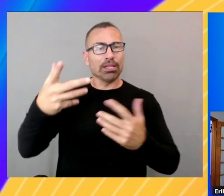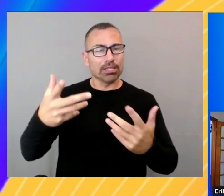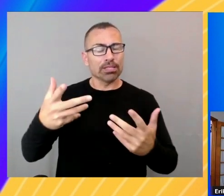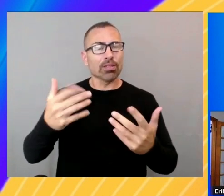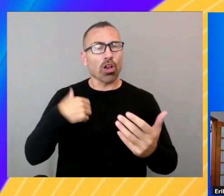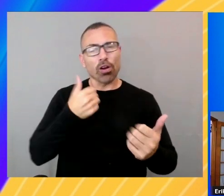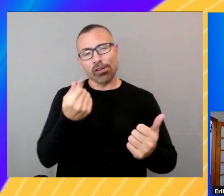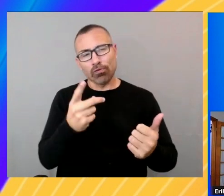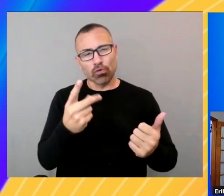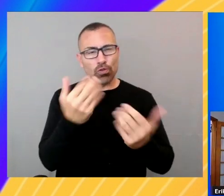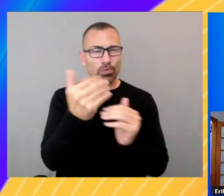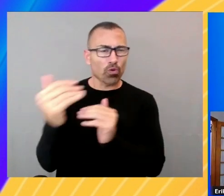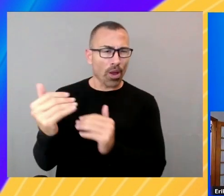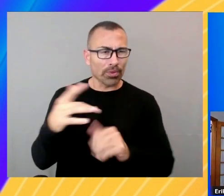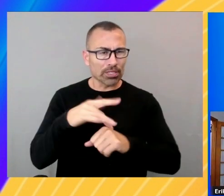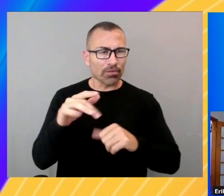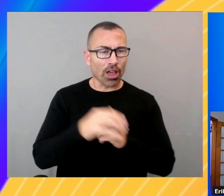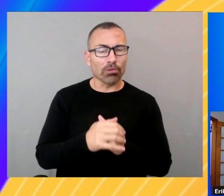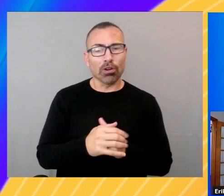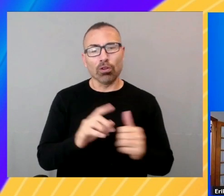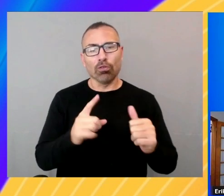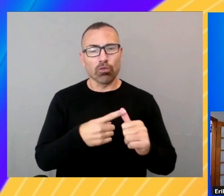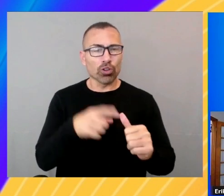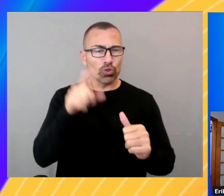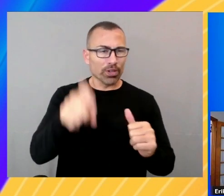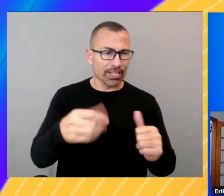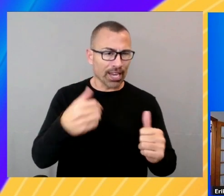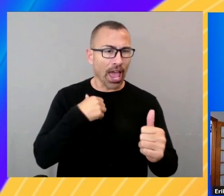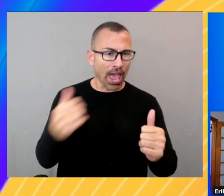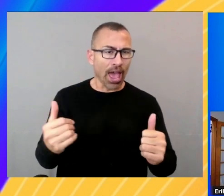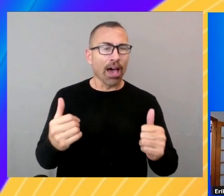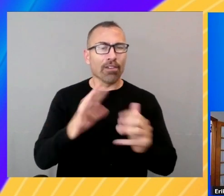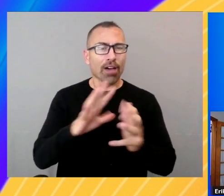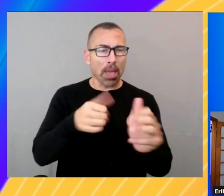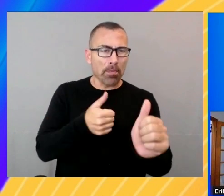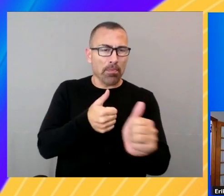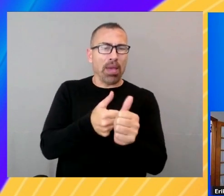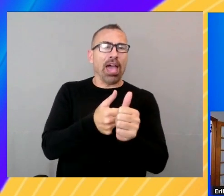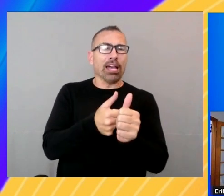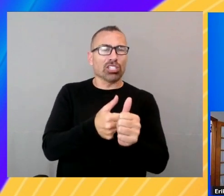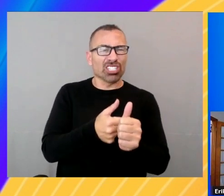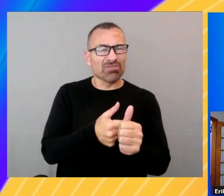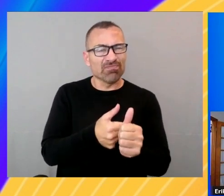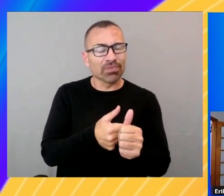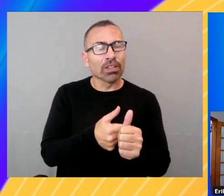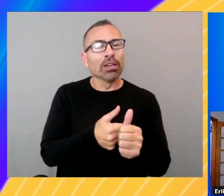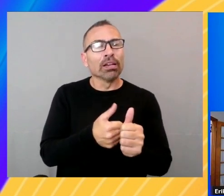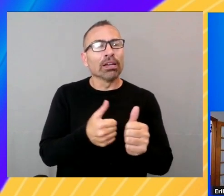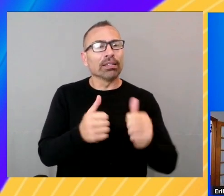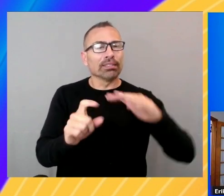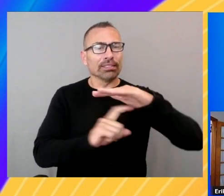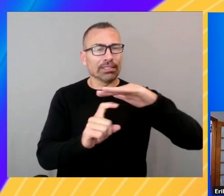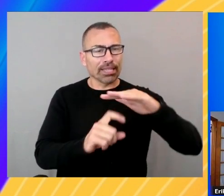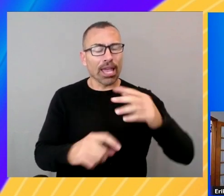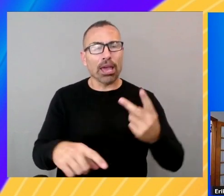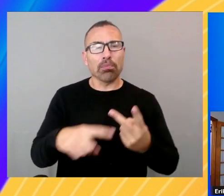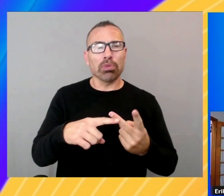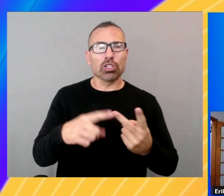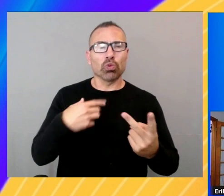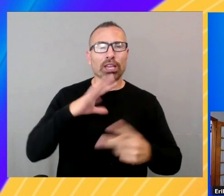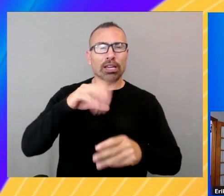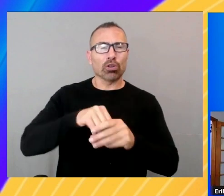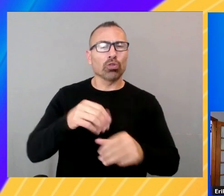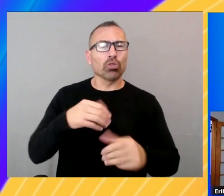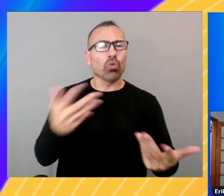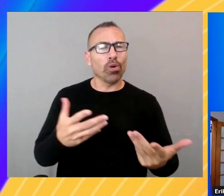in. We need to perform at minimum a patch scan, but we can always include that we want to specify a patch installation schedule as well. And